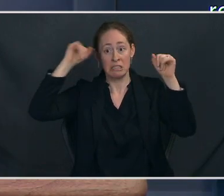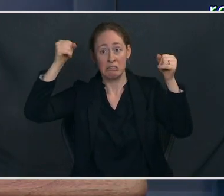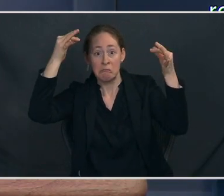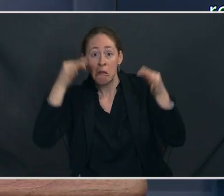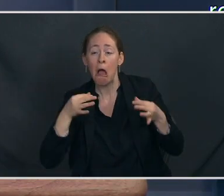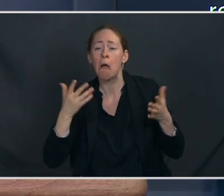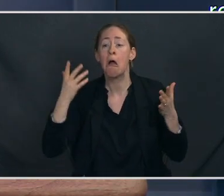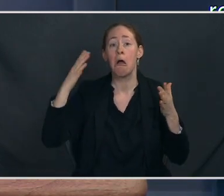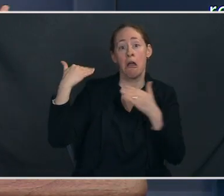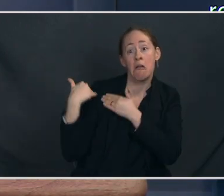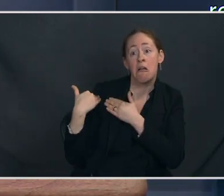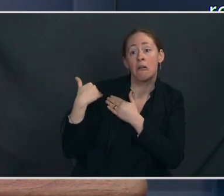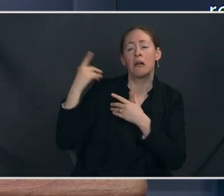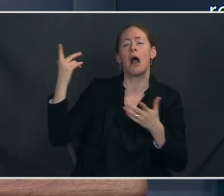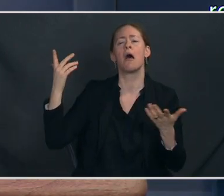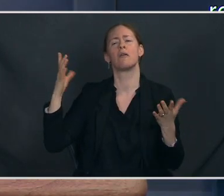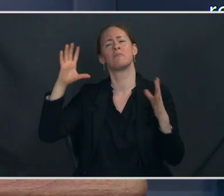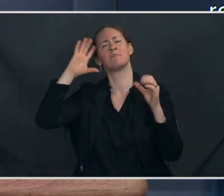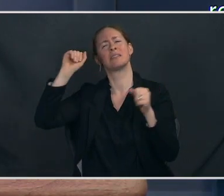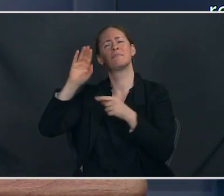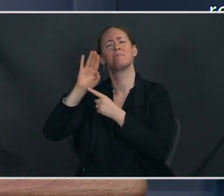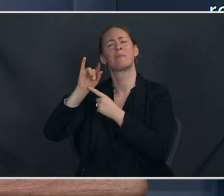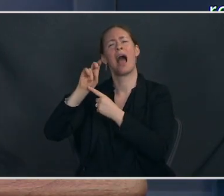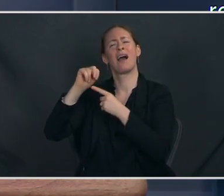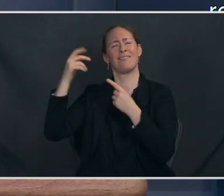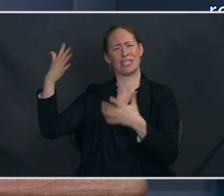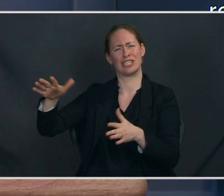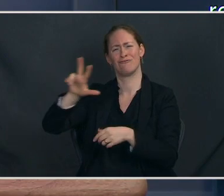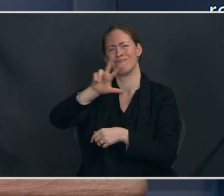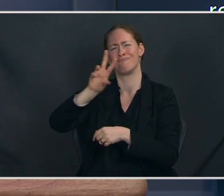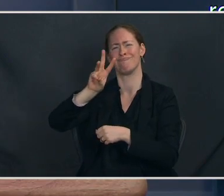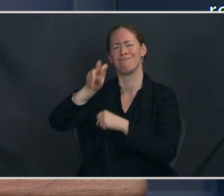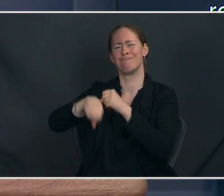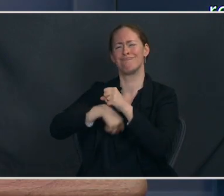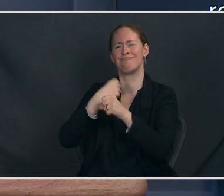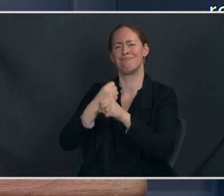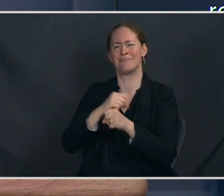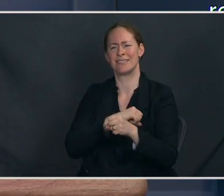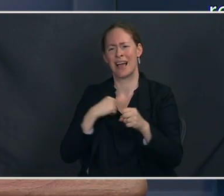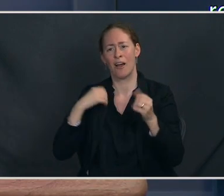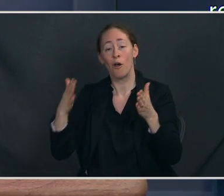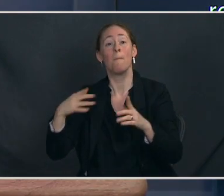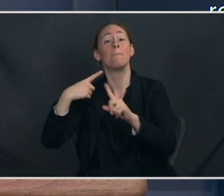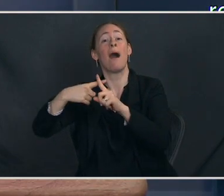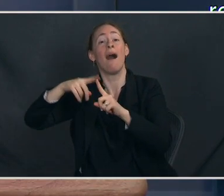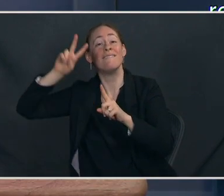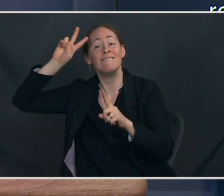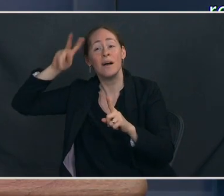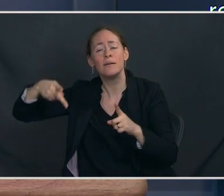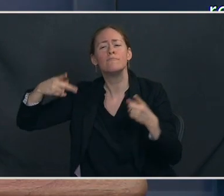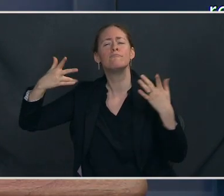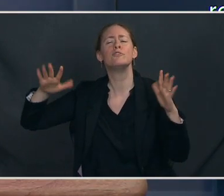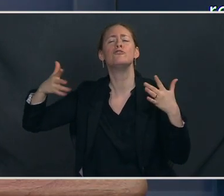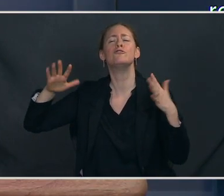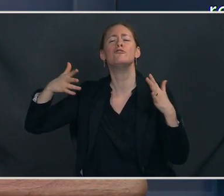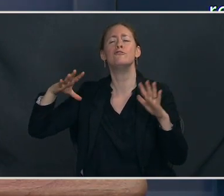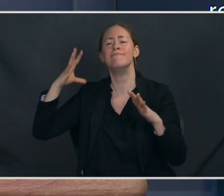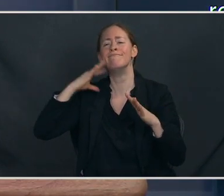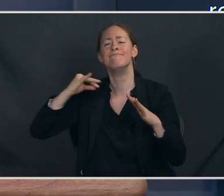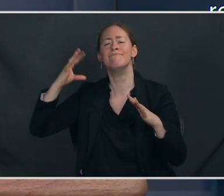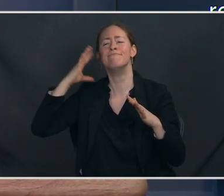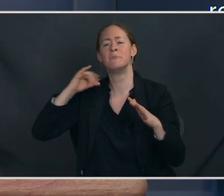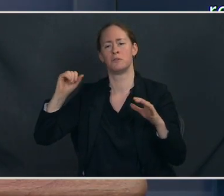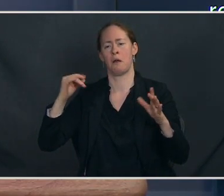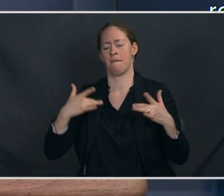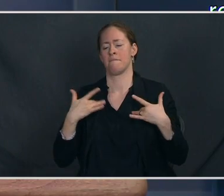no longer there. As the president of the United States, he feels his role is to deliver on what he promised for the American people. So that's